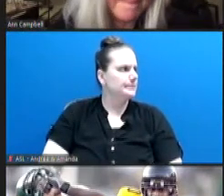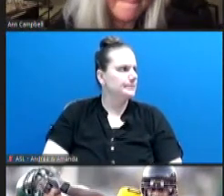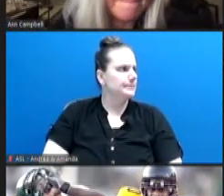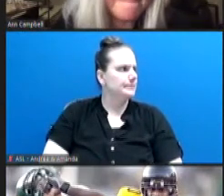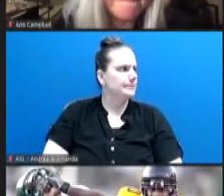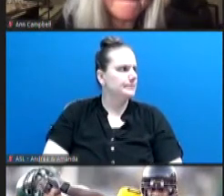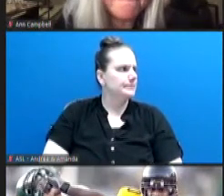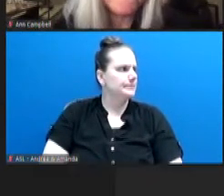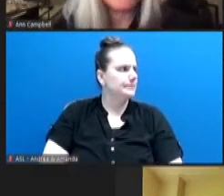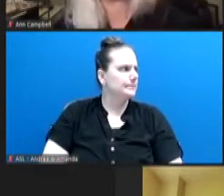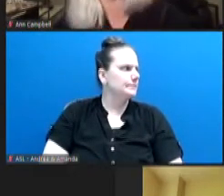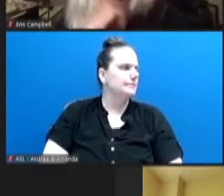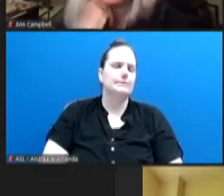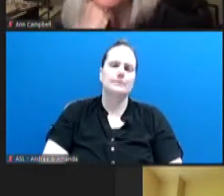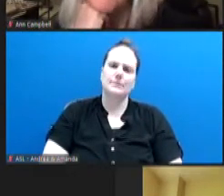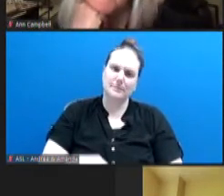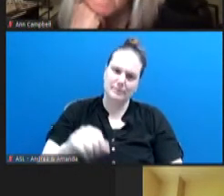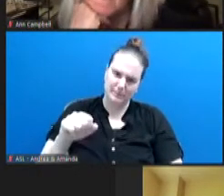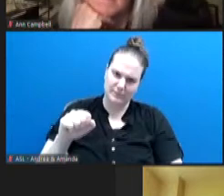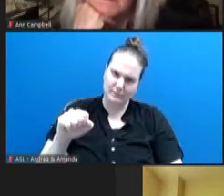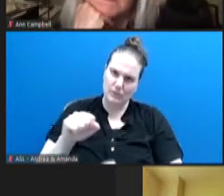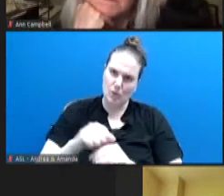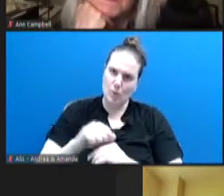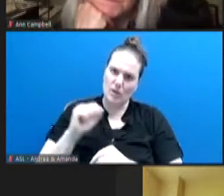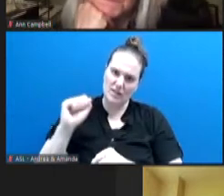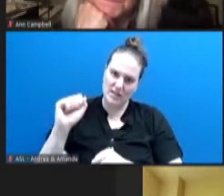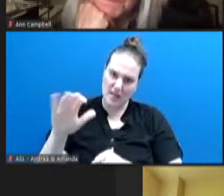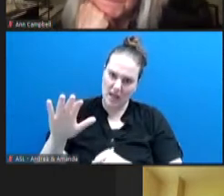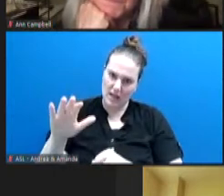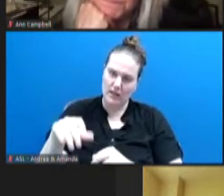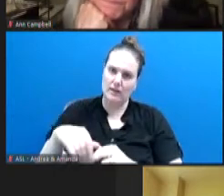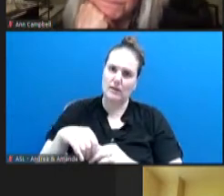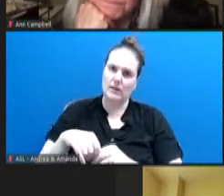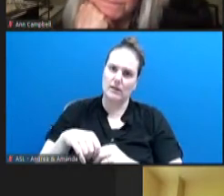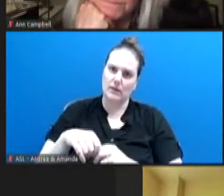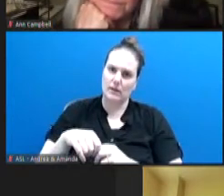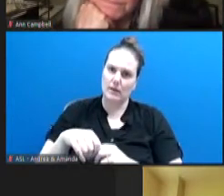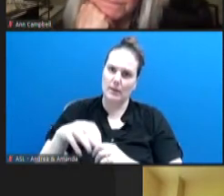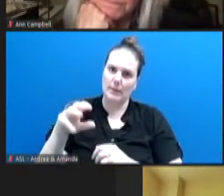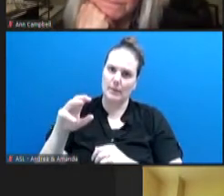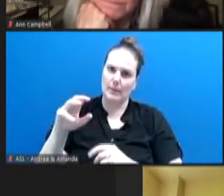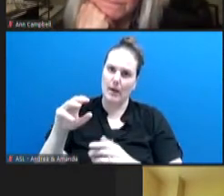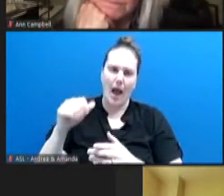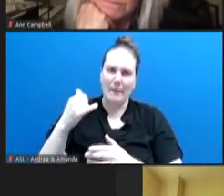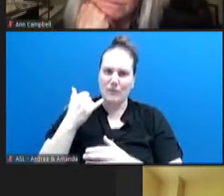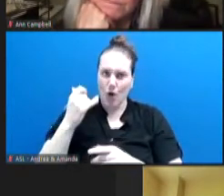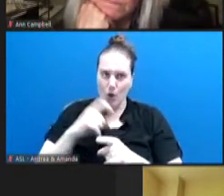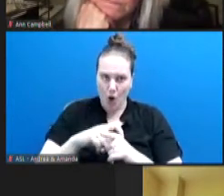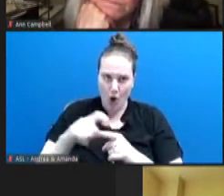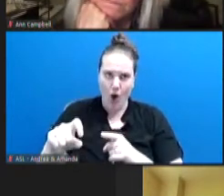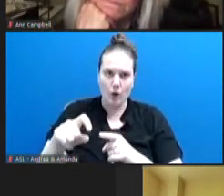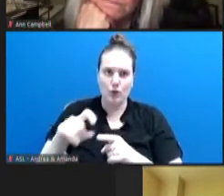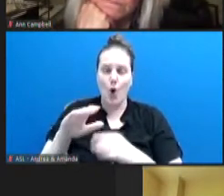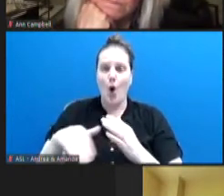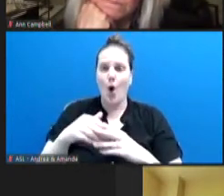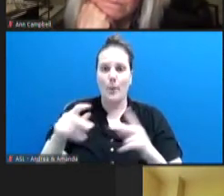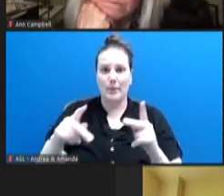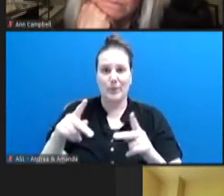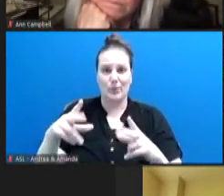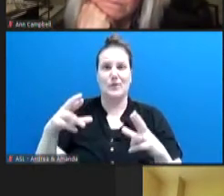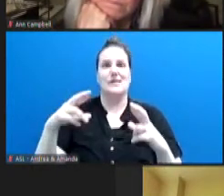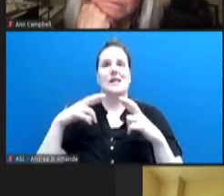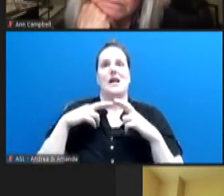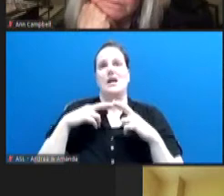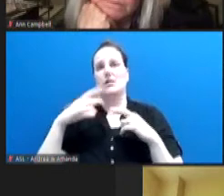Yeah, so we sent out a mailer and made a phone call to all the people who retired in the last